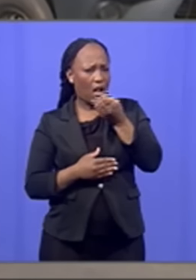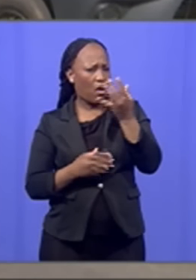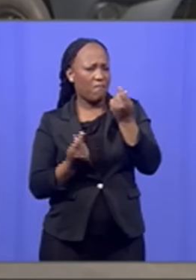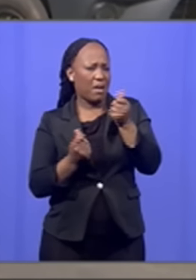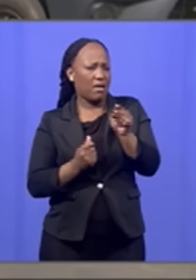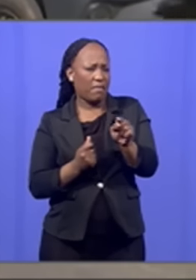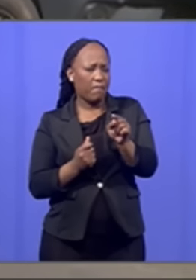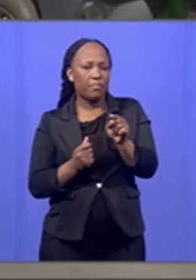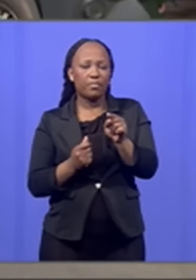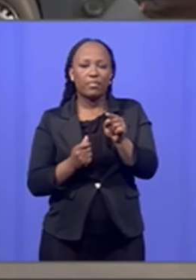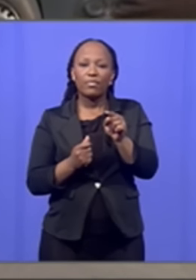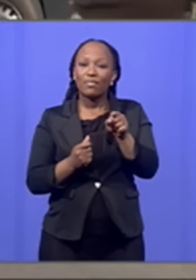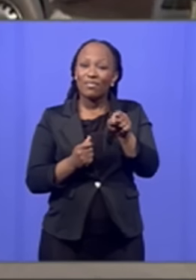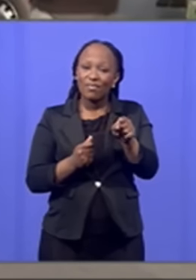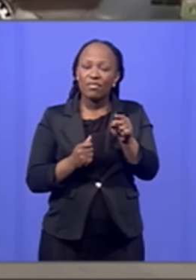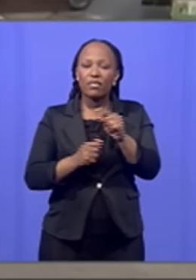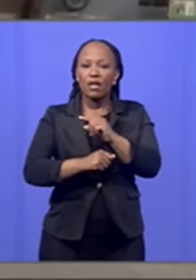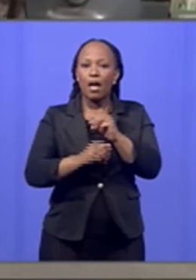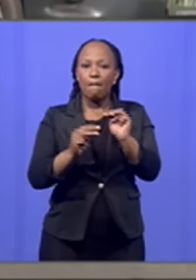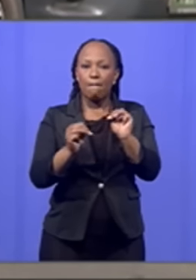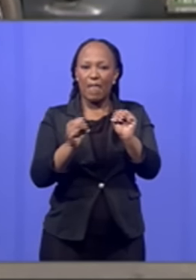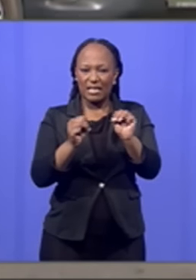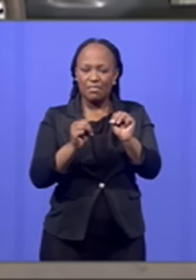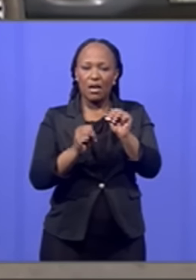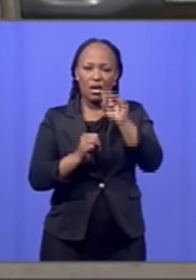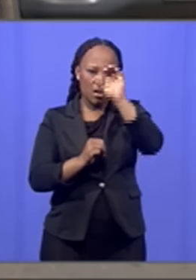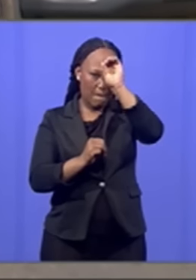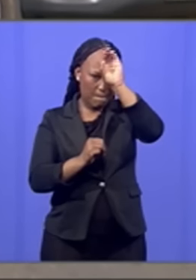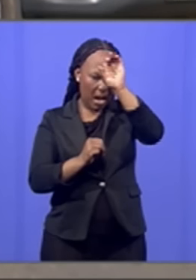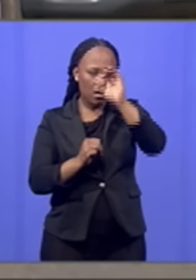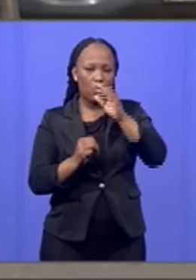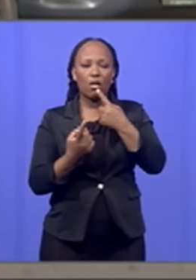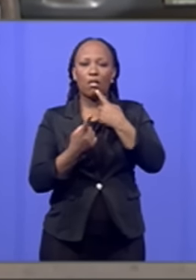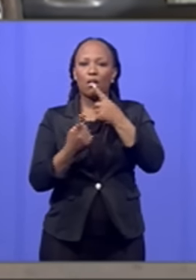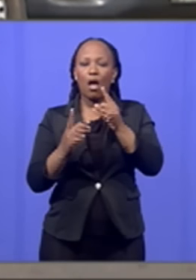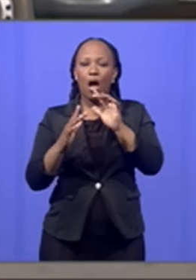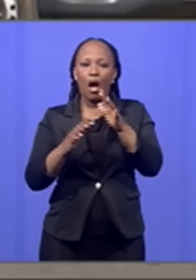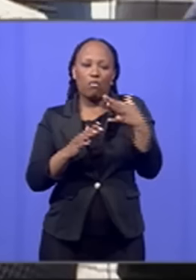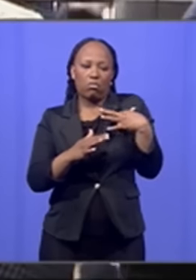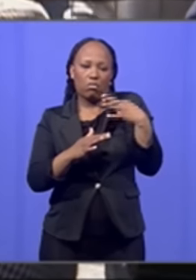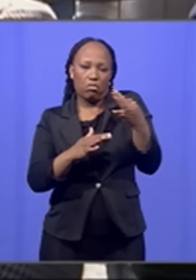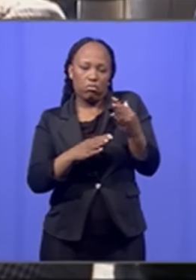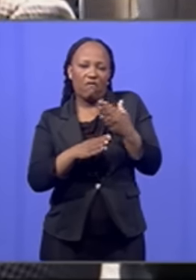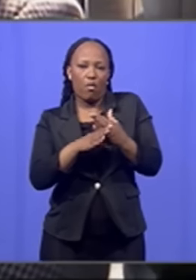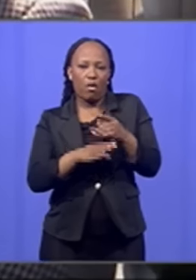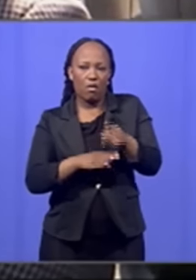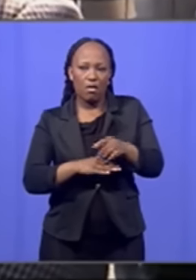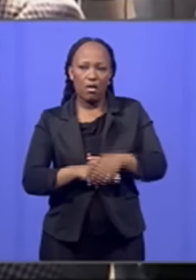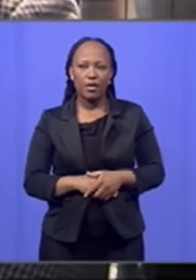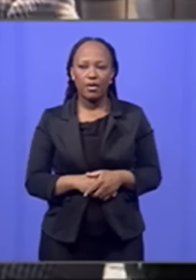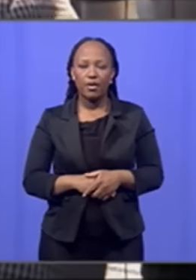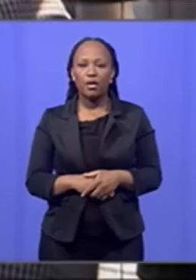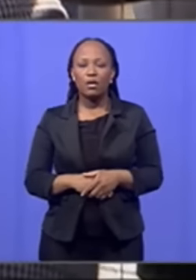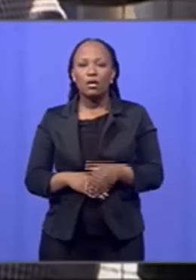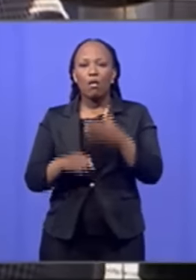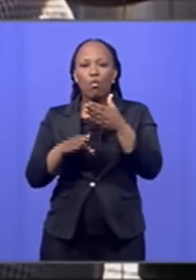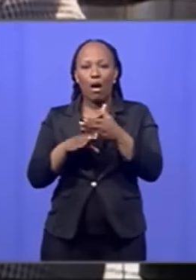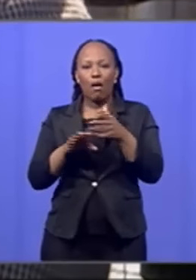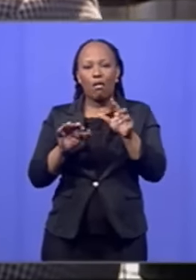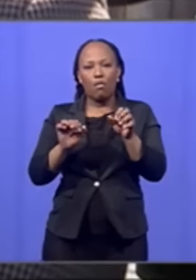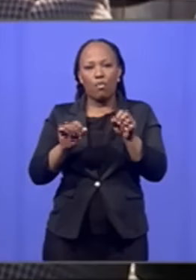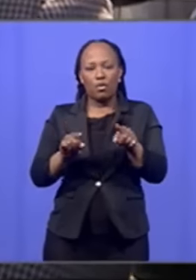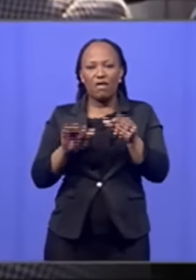moepo ba solofetsa go itsise mokgwa o montšhwa o baagi ba ka o dirisang go dira dikopo tsa tiro. Diphatlatiro tse ileng gore di ka